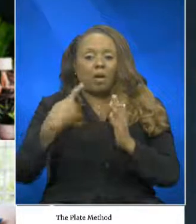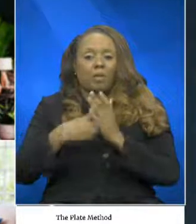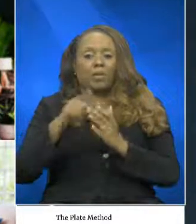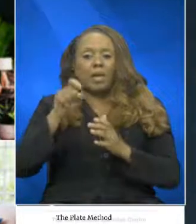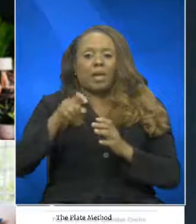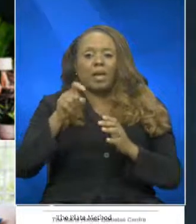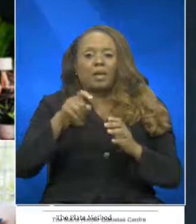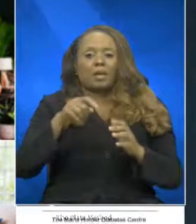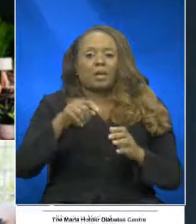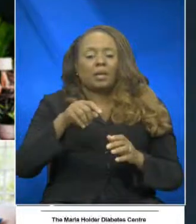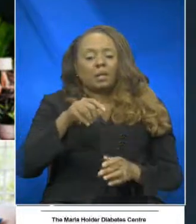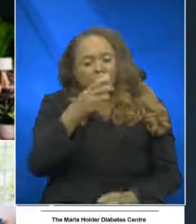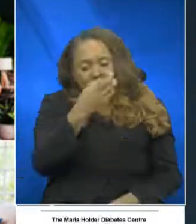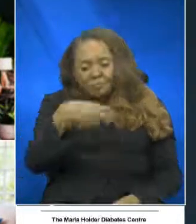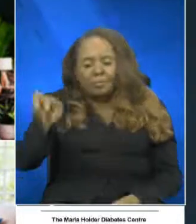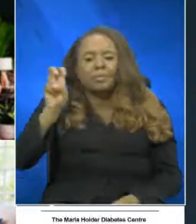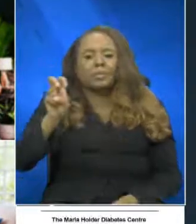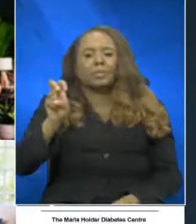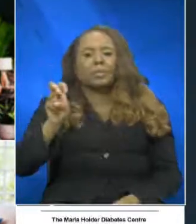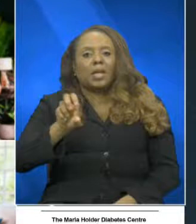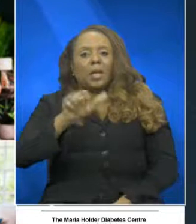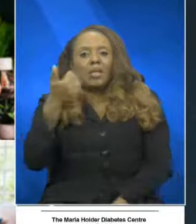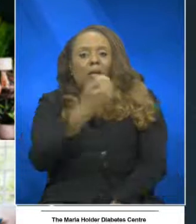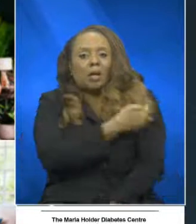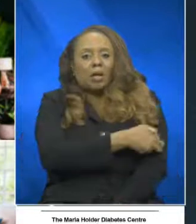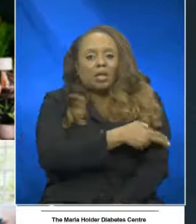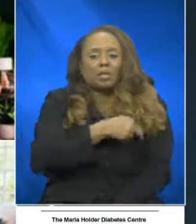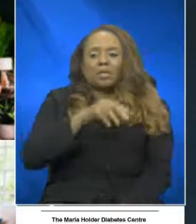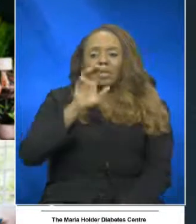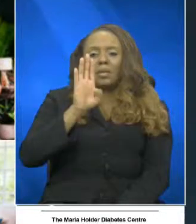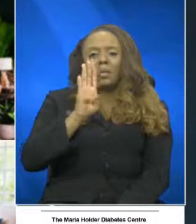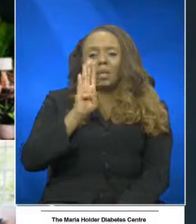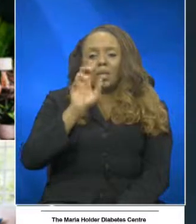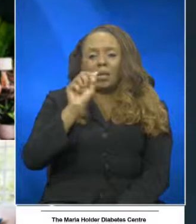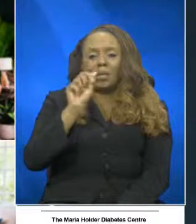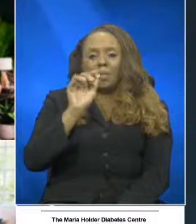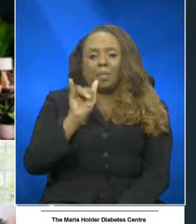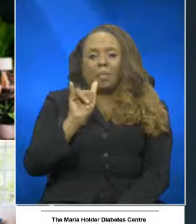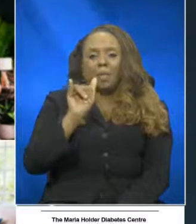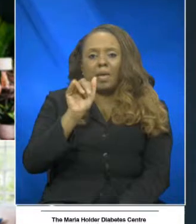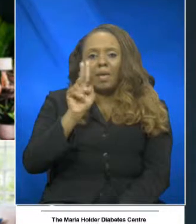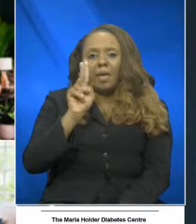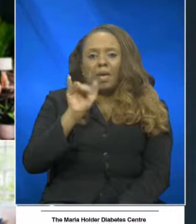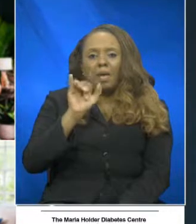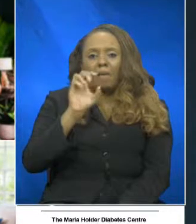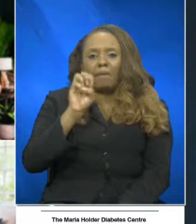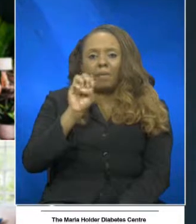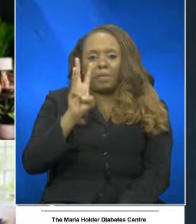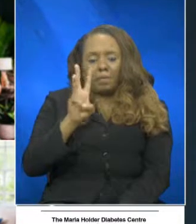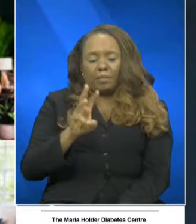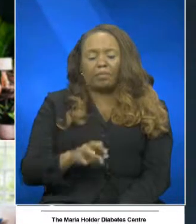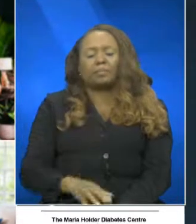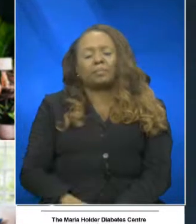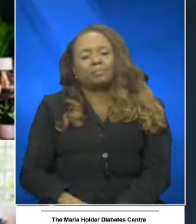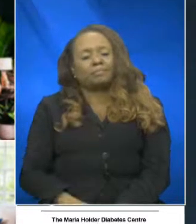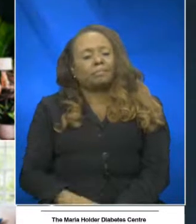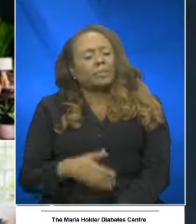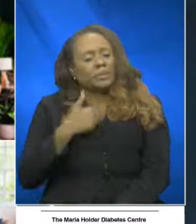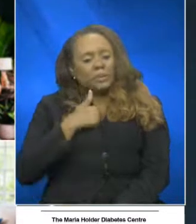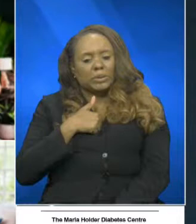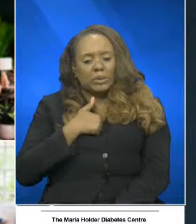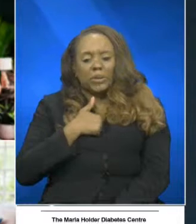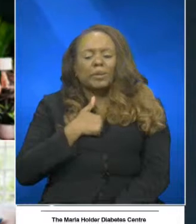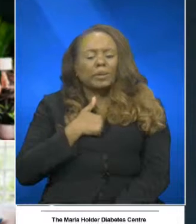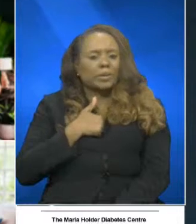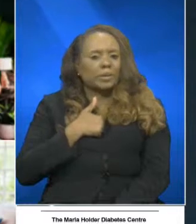Okay, well, I'm sorry to hear. I really am. But as I said, once you get the patient there within a 3-hour window,